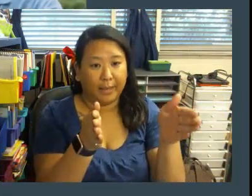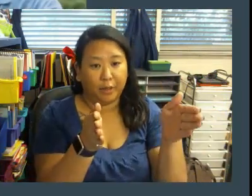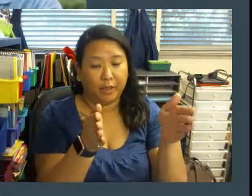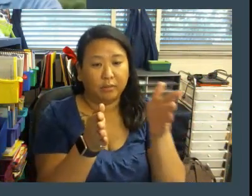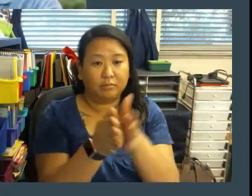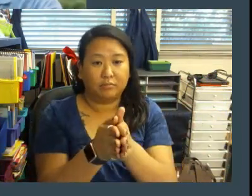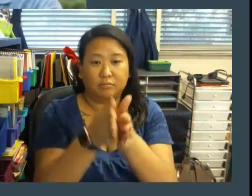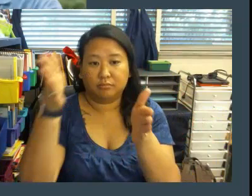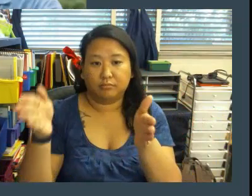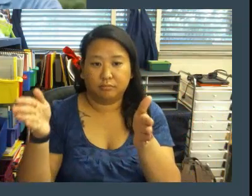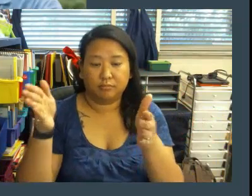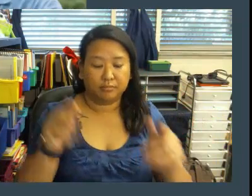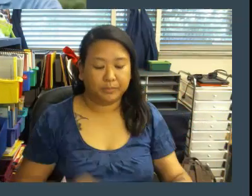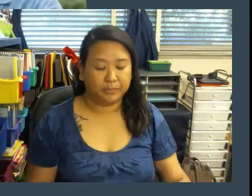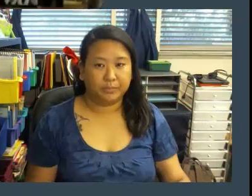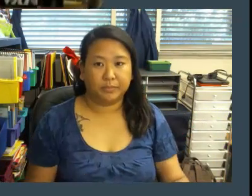a neighbor,